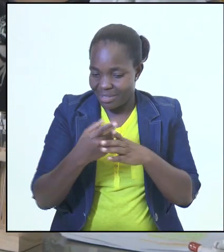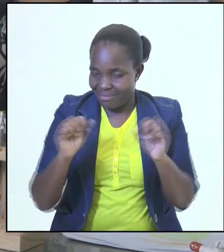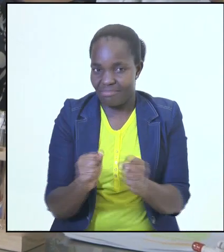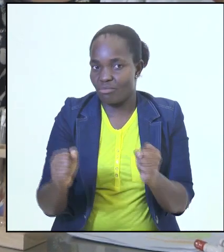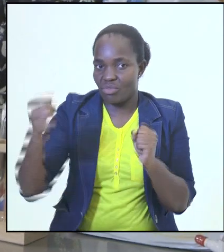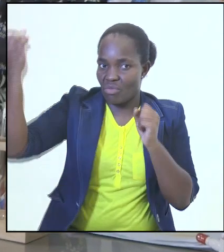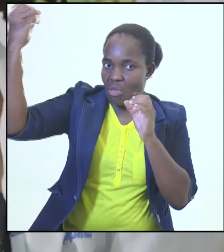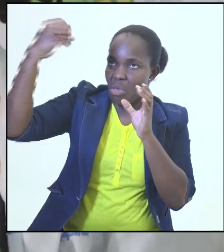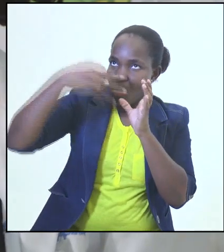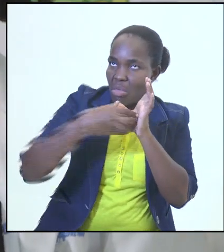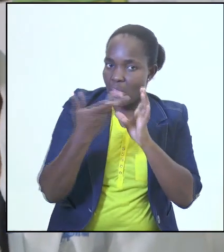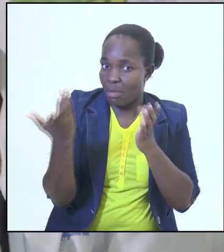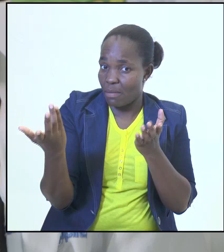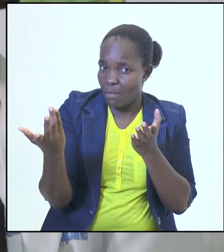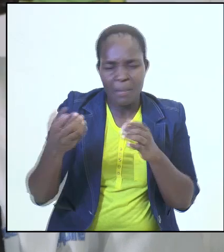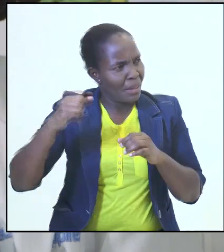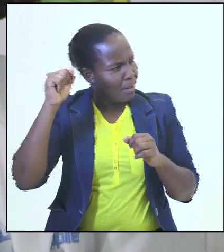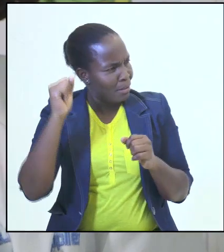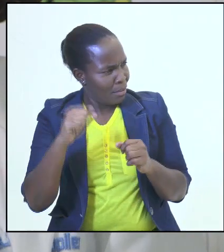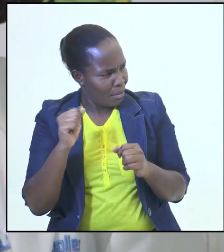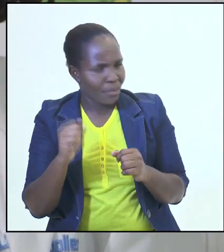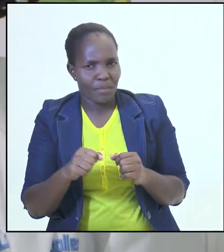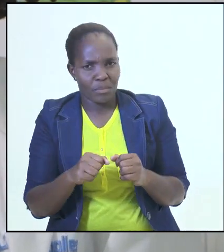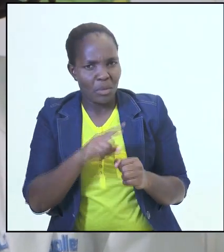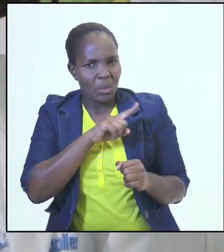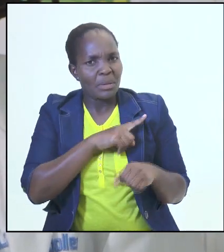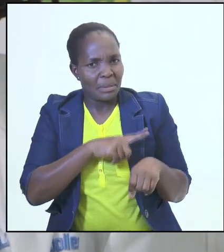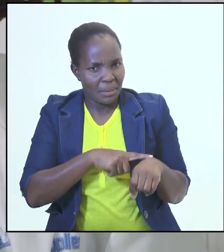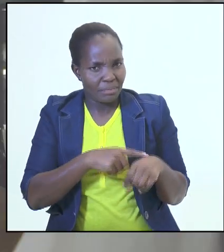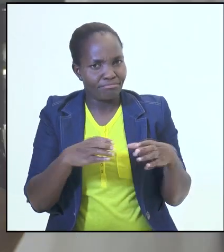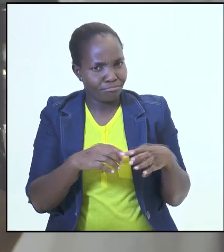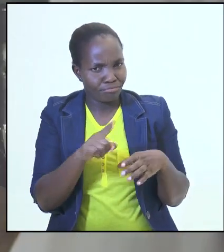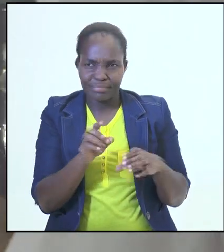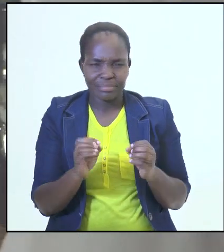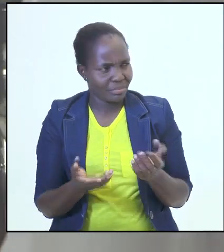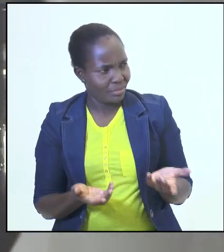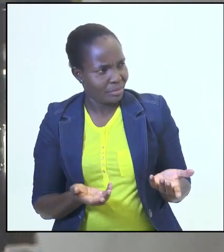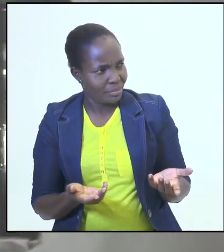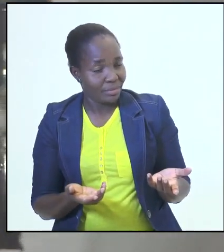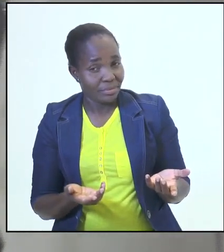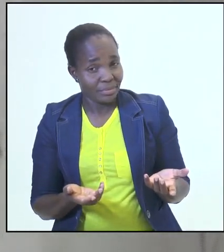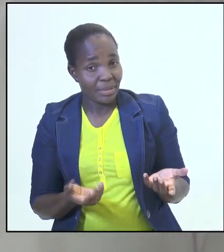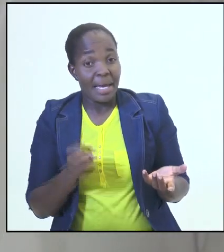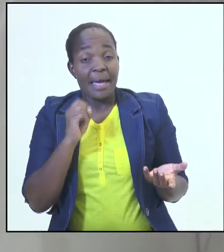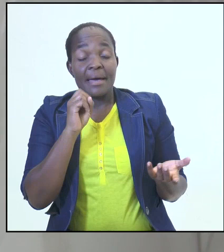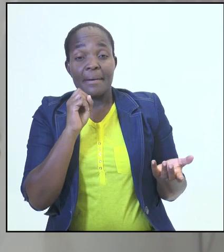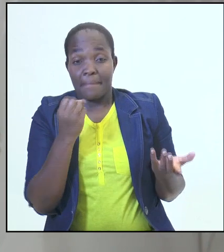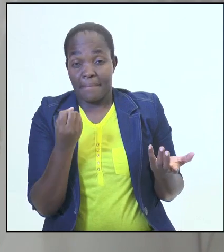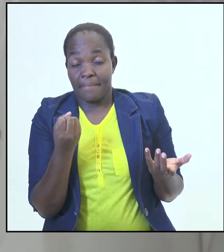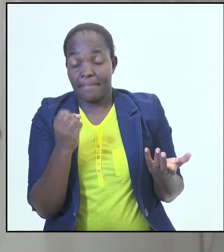Absolutely, Benvinda. Why did you not ask me this in class so I could clarify it? If the condition